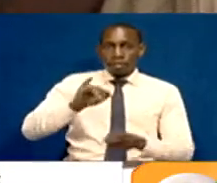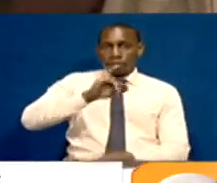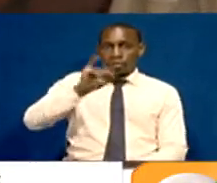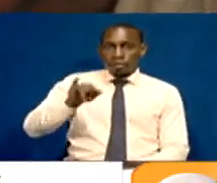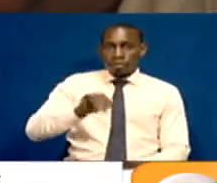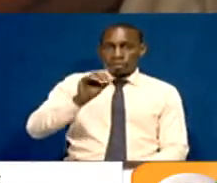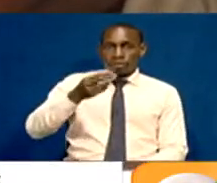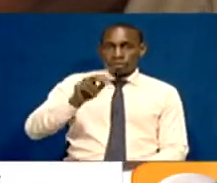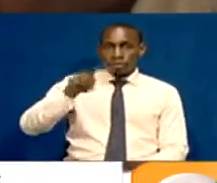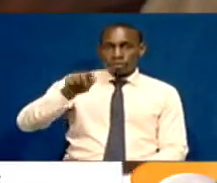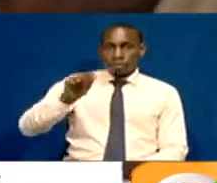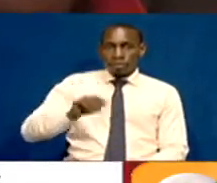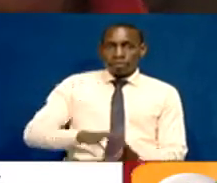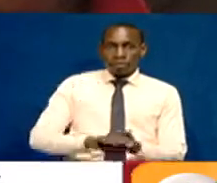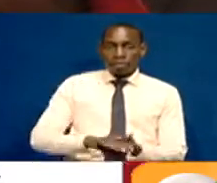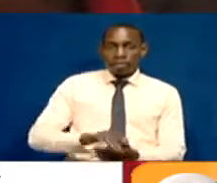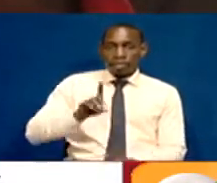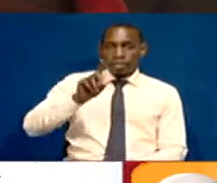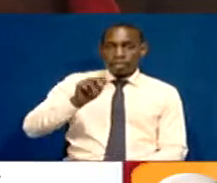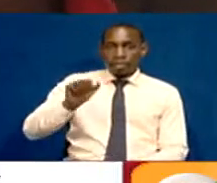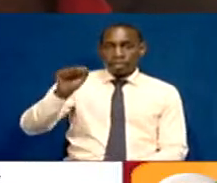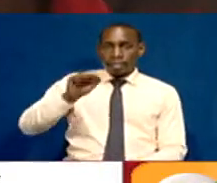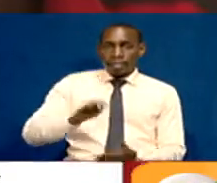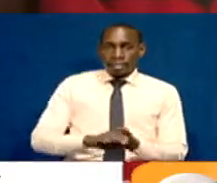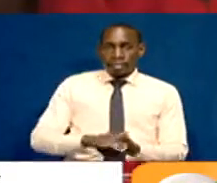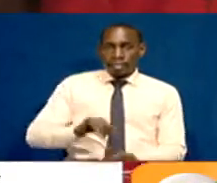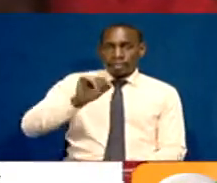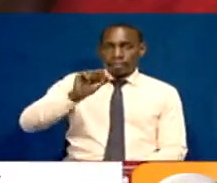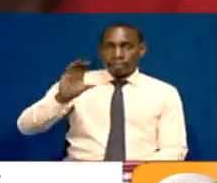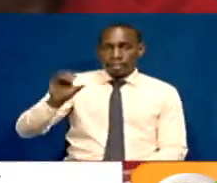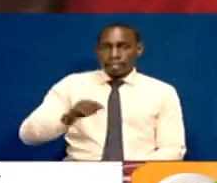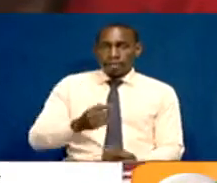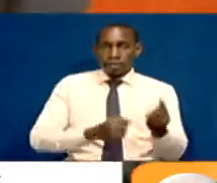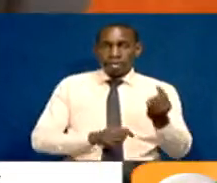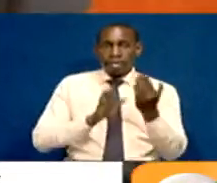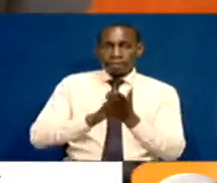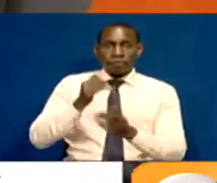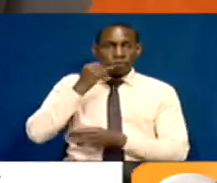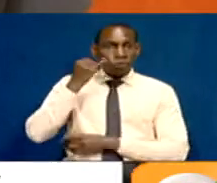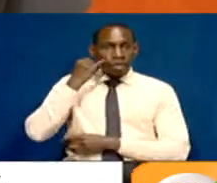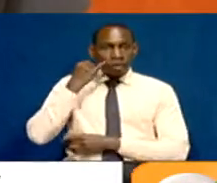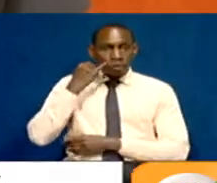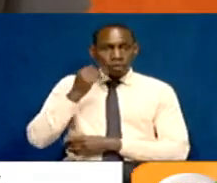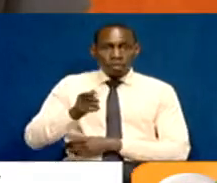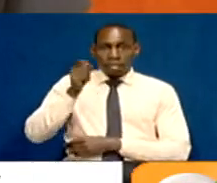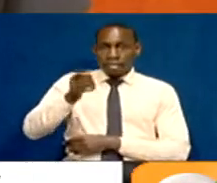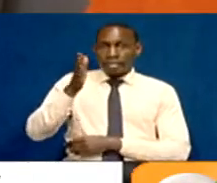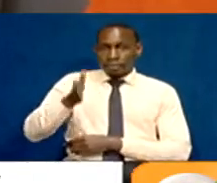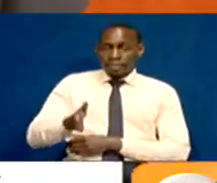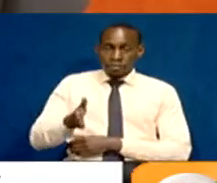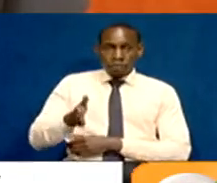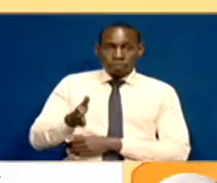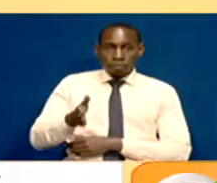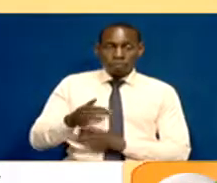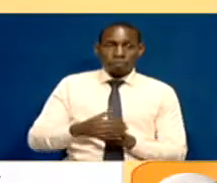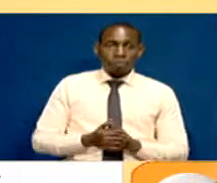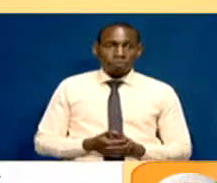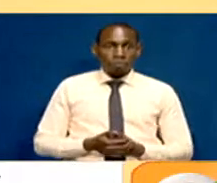Dennis Molo, Isaac Nyanjui, and Makoha Wanjala, appeared before Nakuru Senior Principal Magistrate Charles